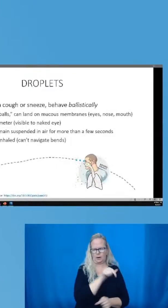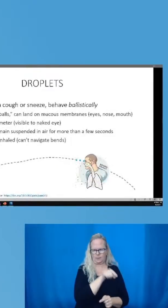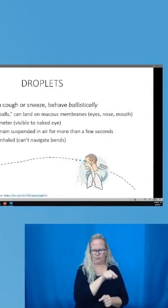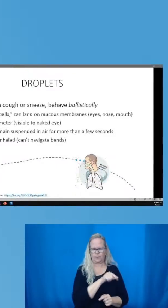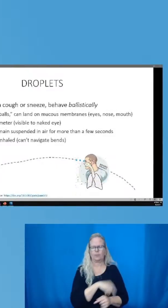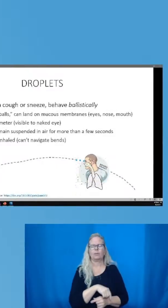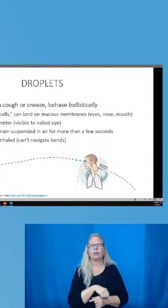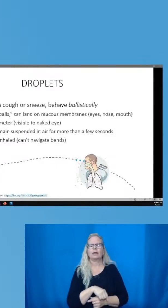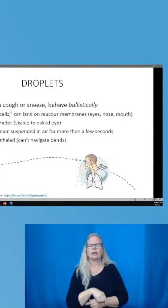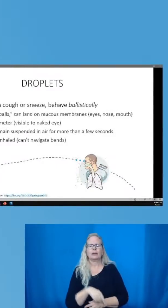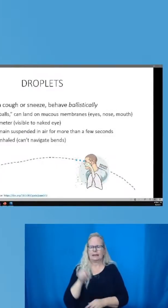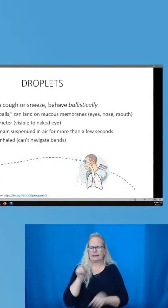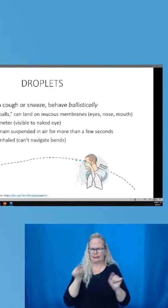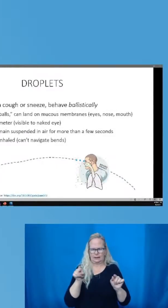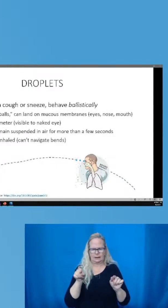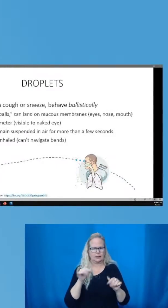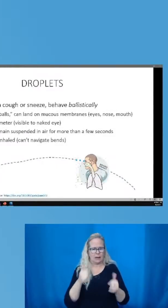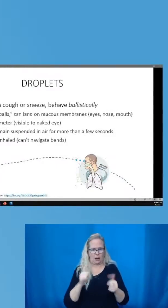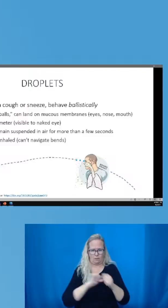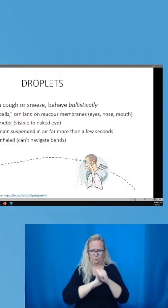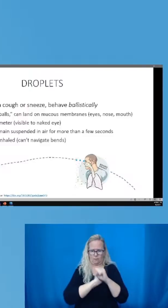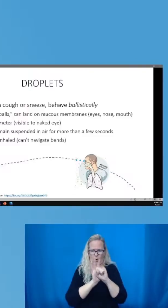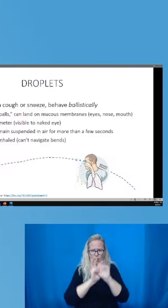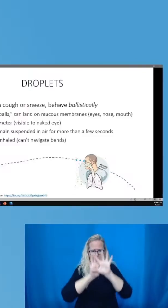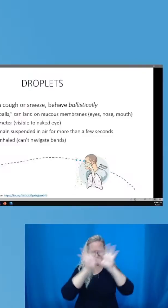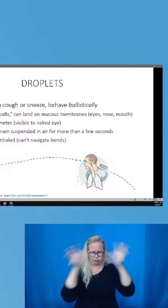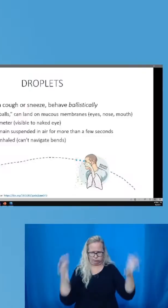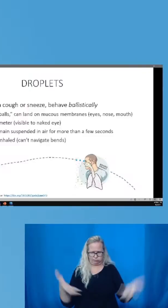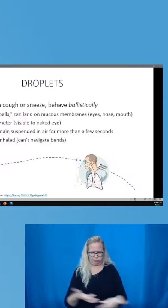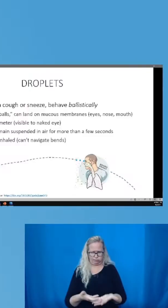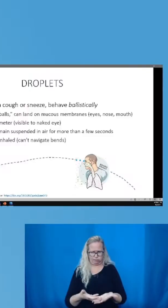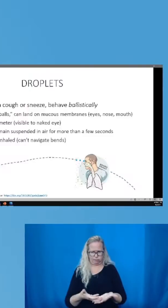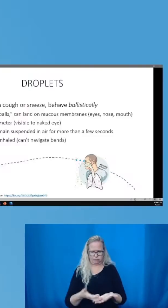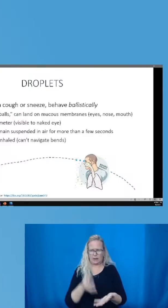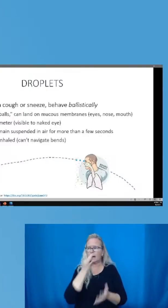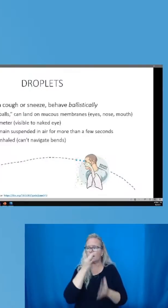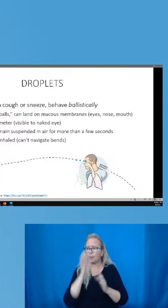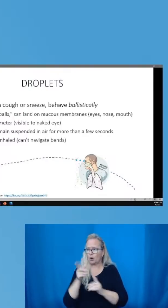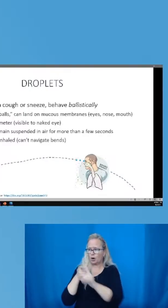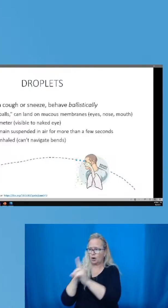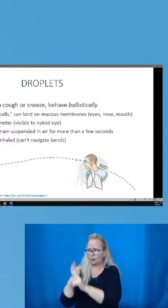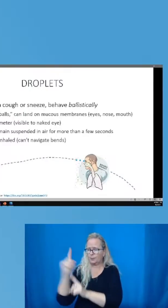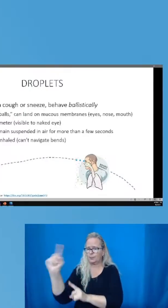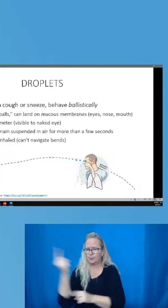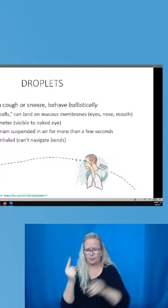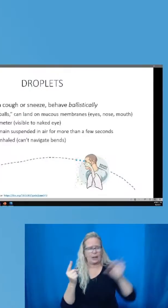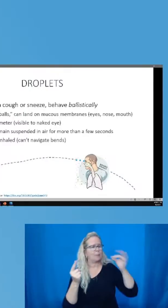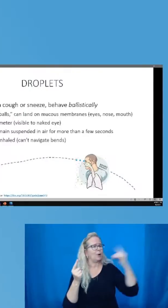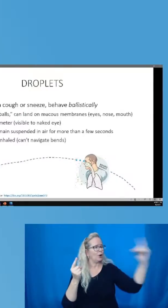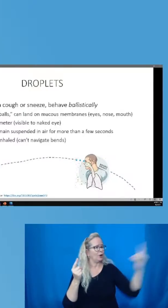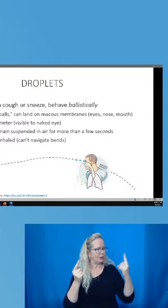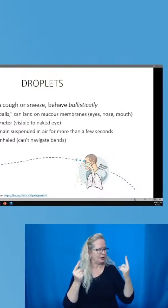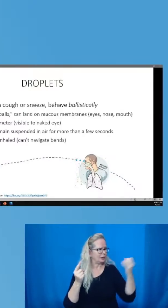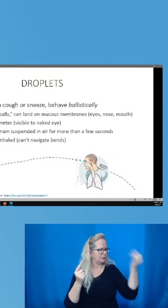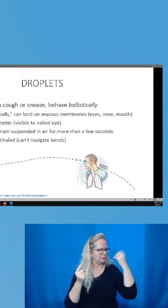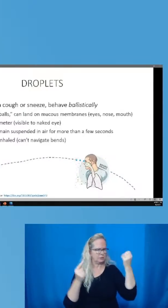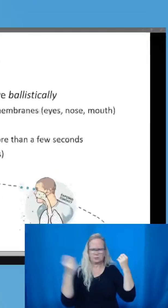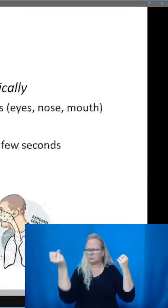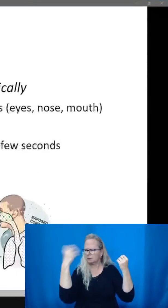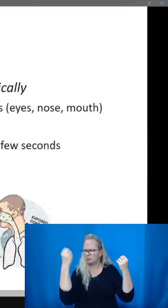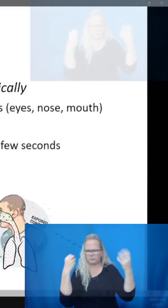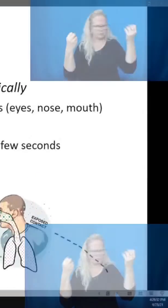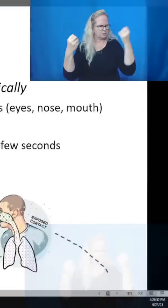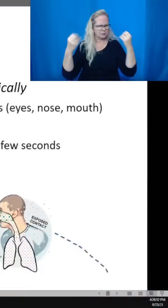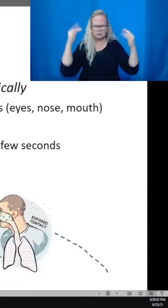different and inconsistent ways. So let's first clarify what we mean when we talk about droplets. Droplets